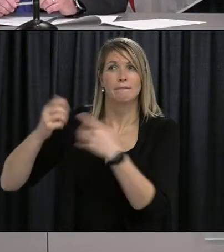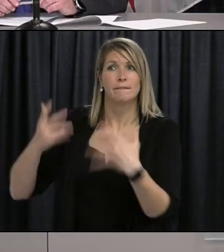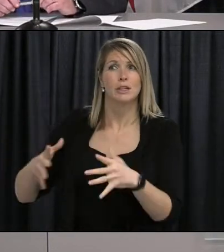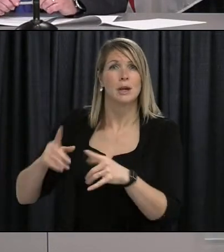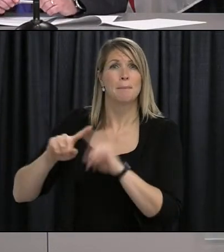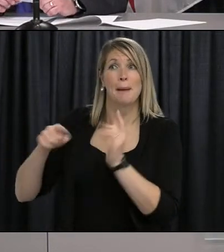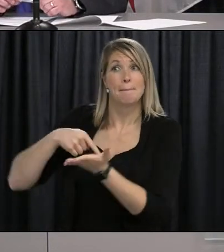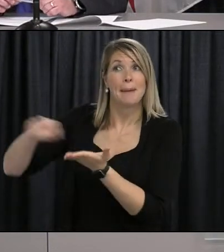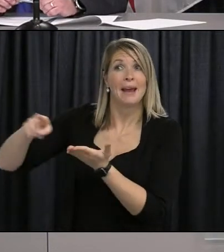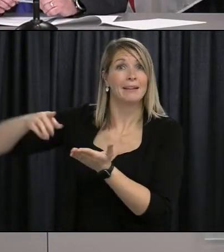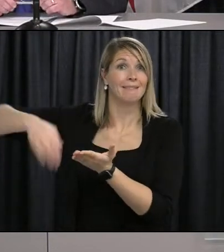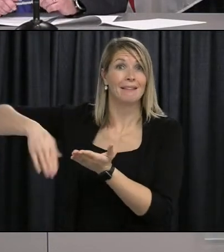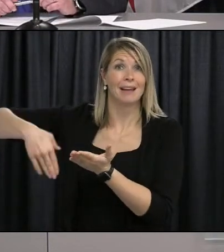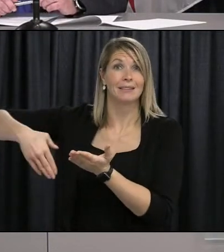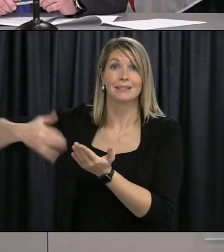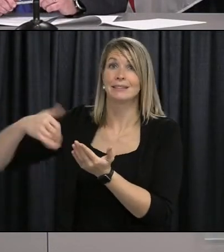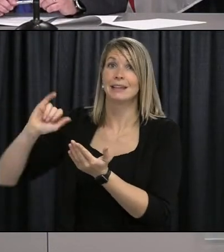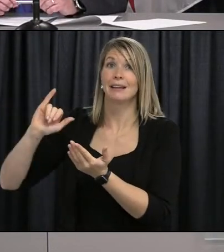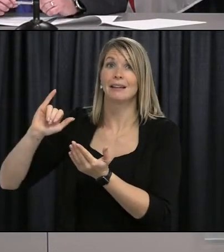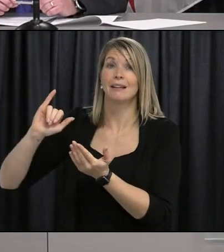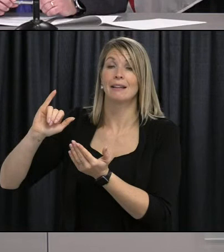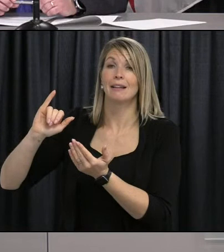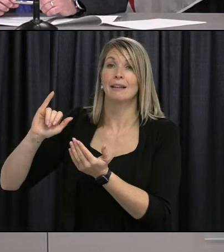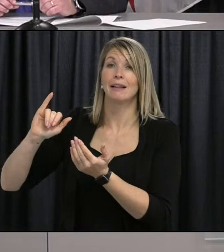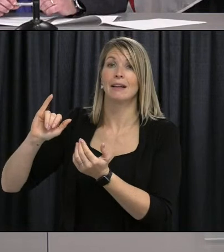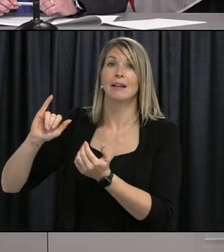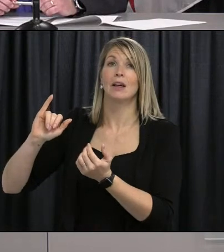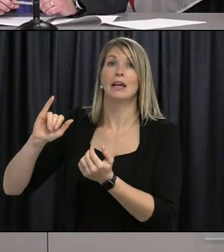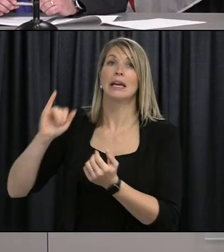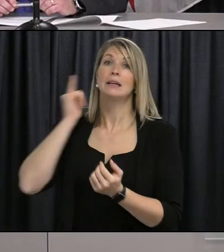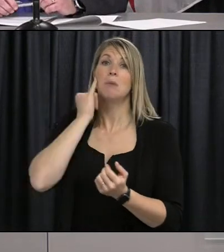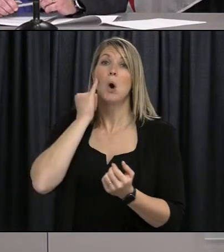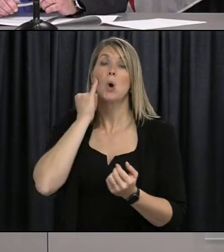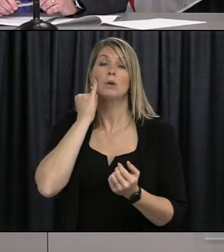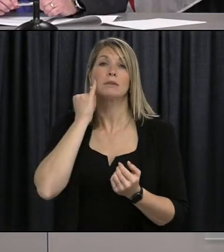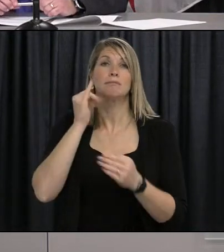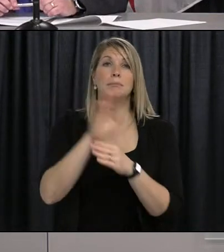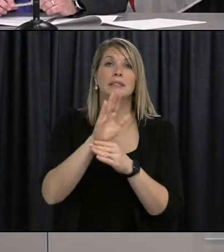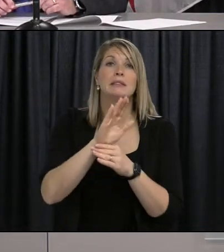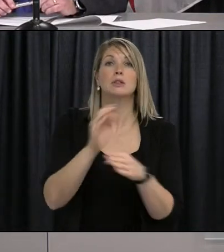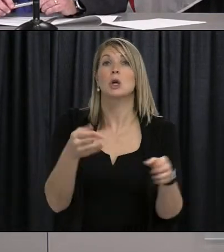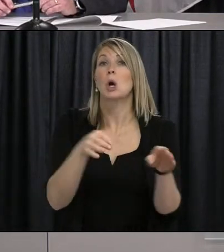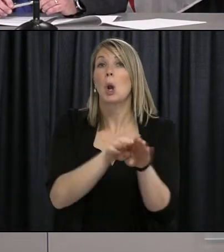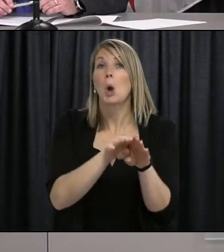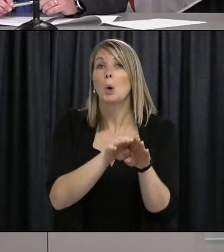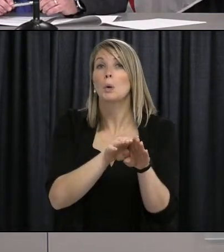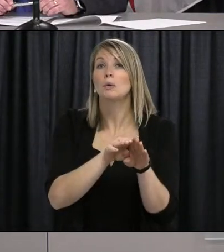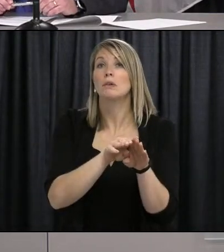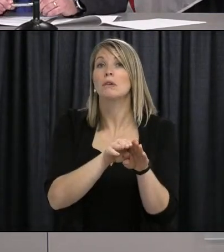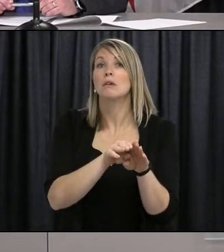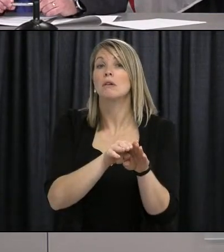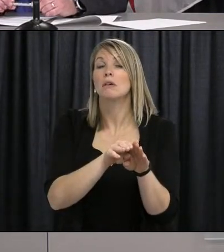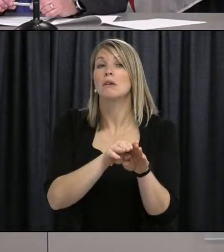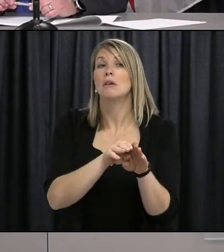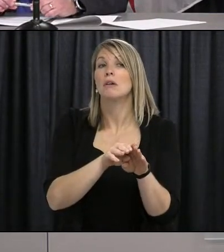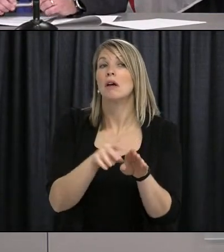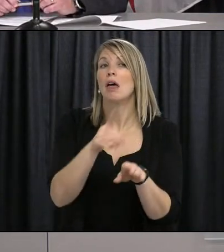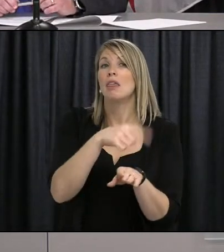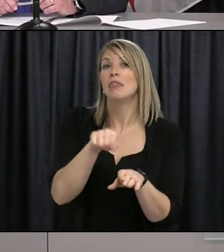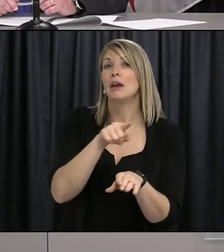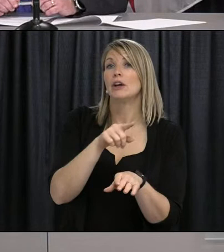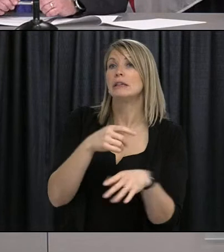that if we do go into a shutdown, that they're going to be left on the outside looking in, and they're worried about the